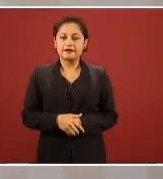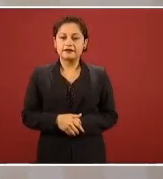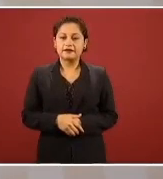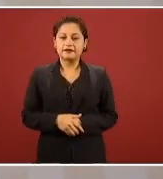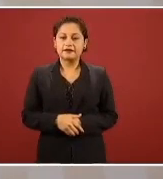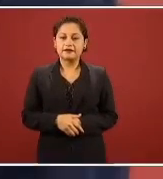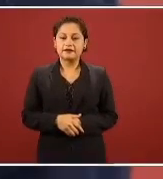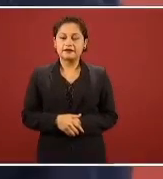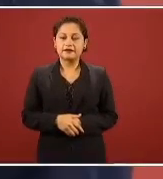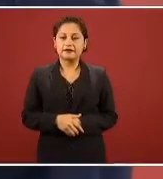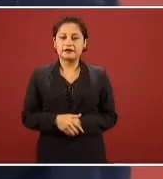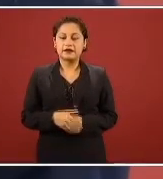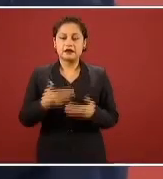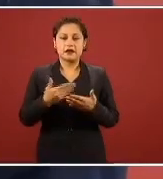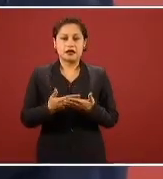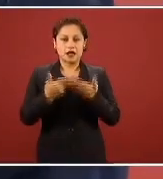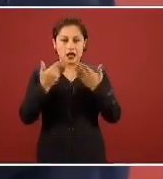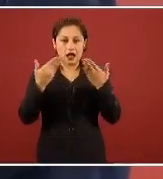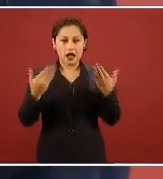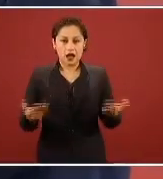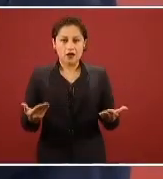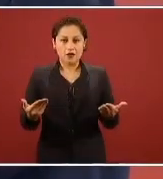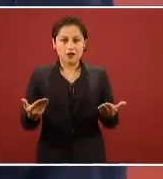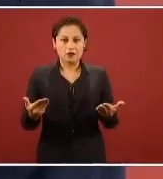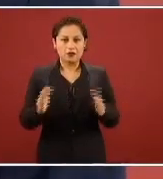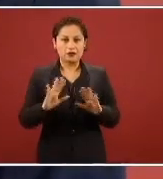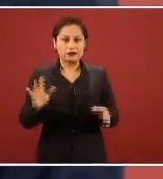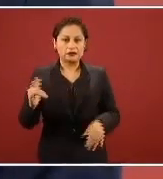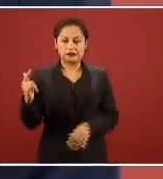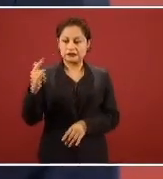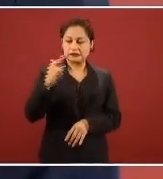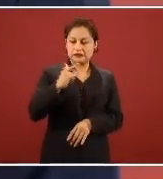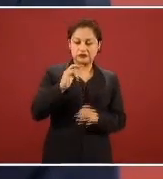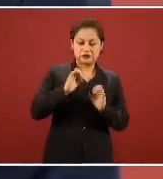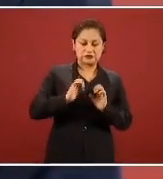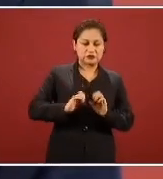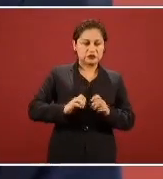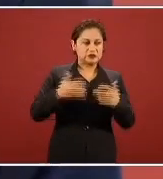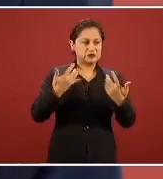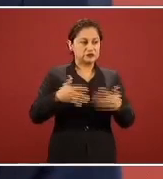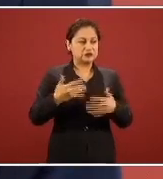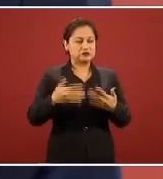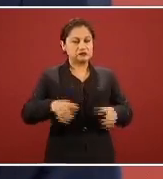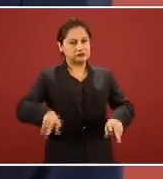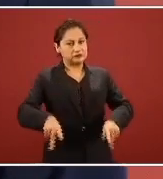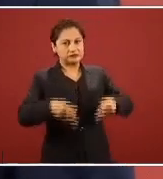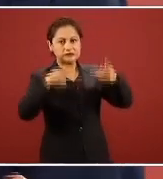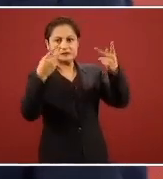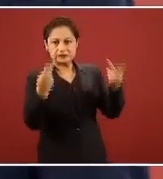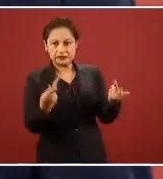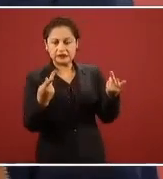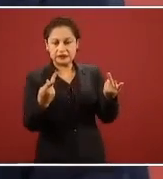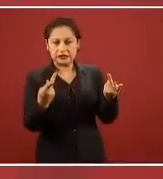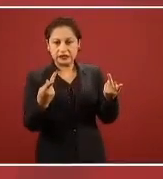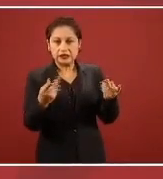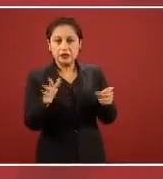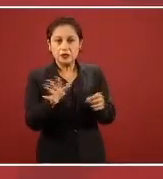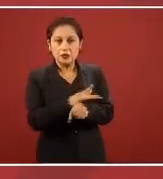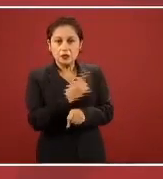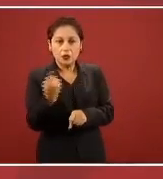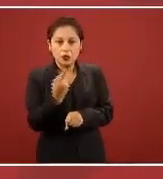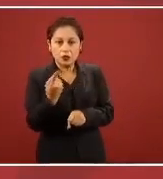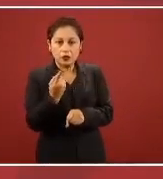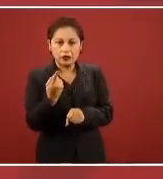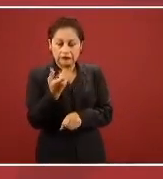Ahora, and now we're seeking to sell the plane para que ese dinero